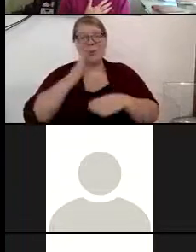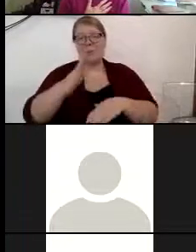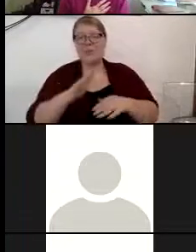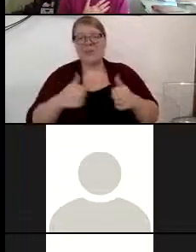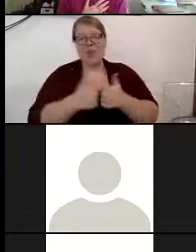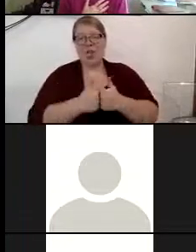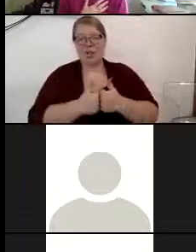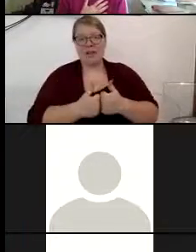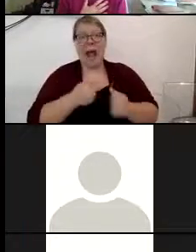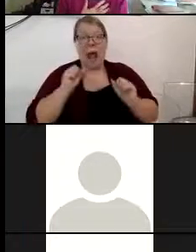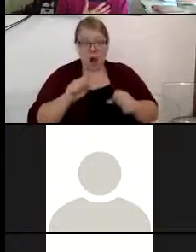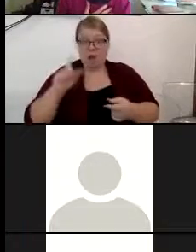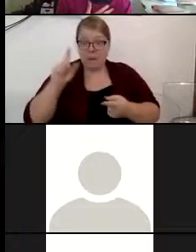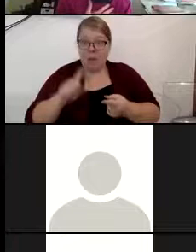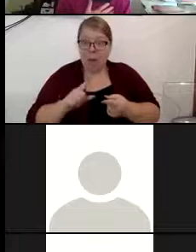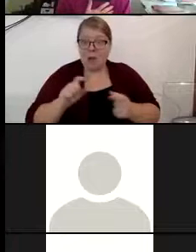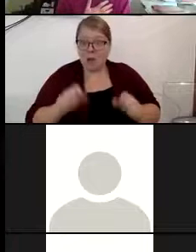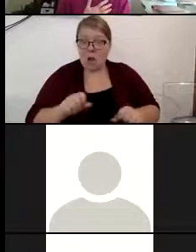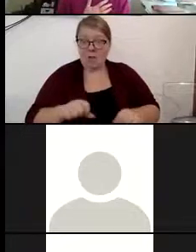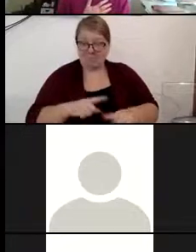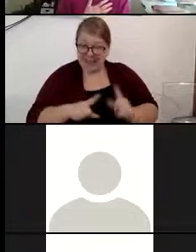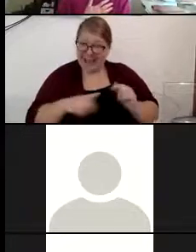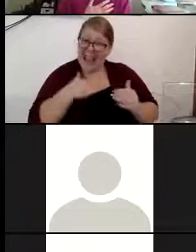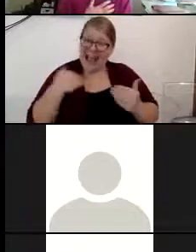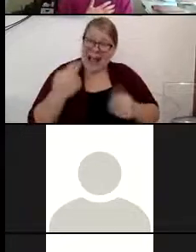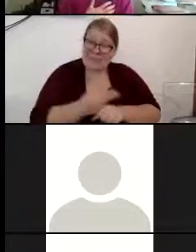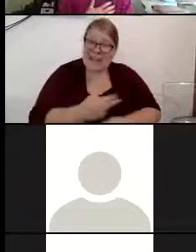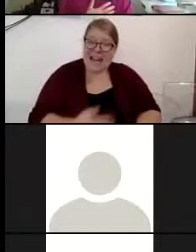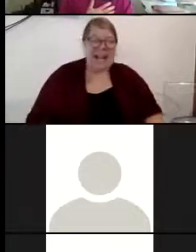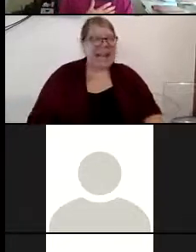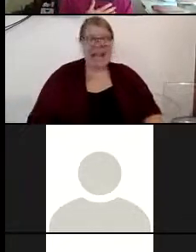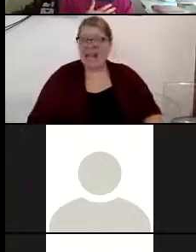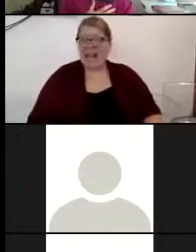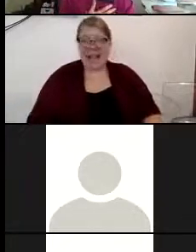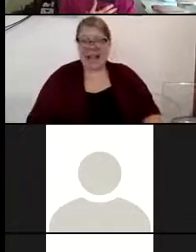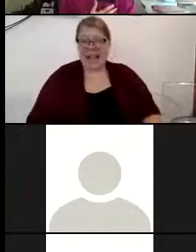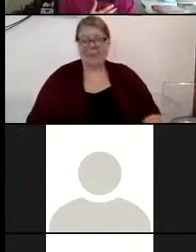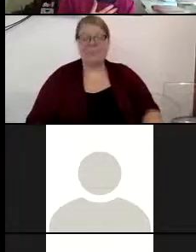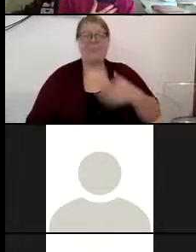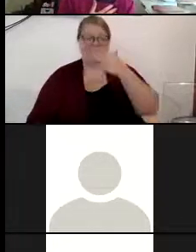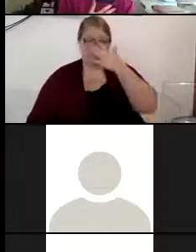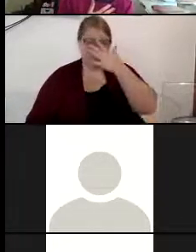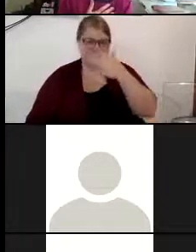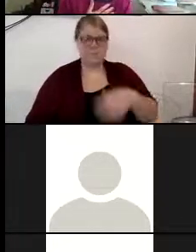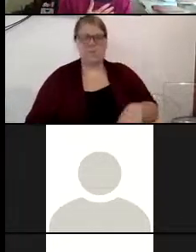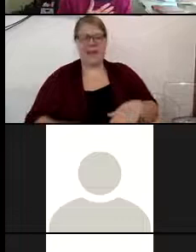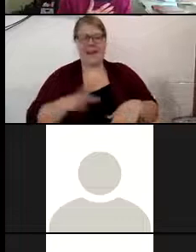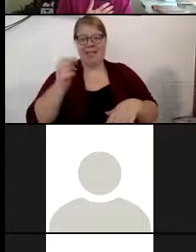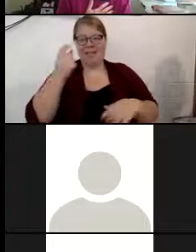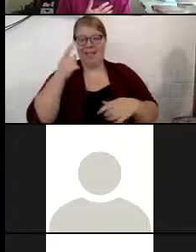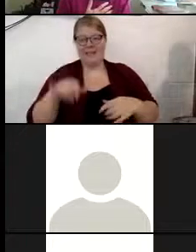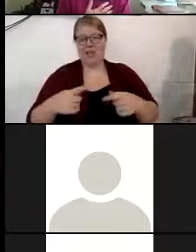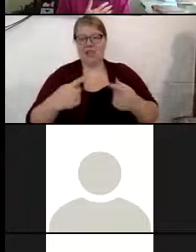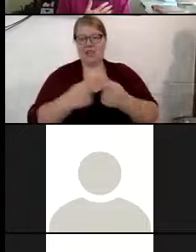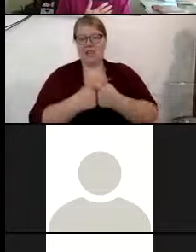could cut back, but I don't know I can completely abstain. And it's in contradiction to some